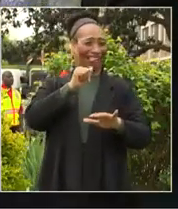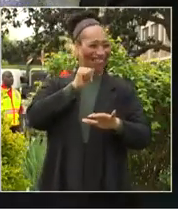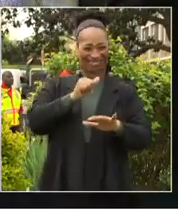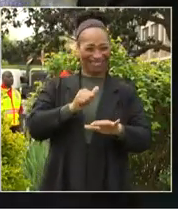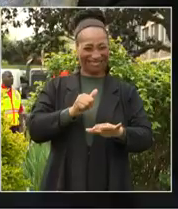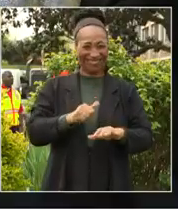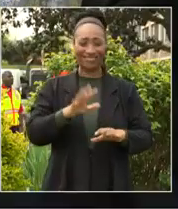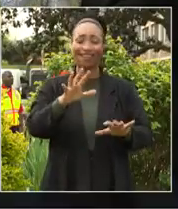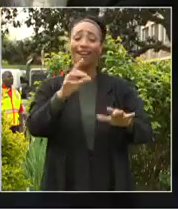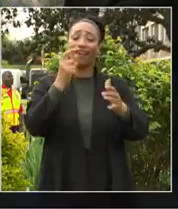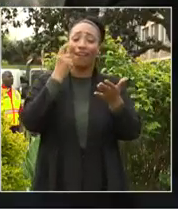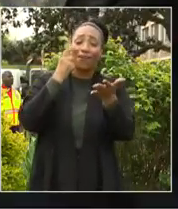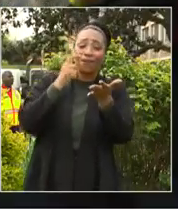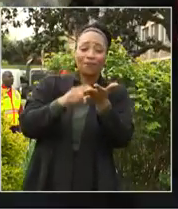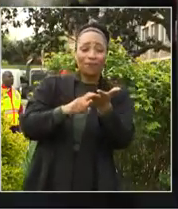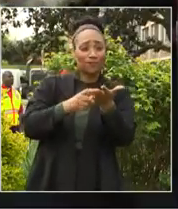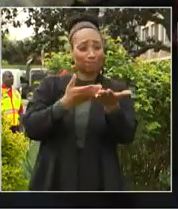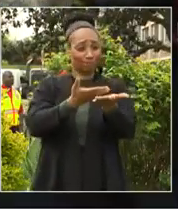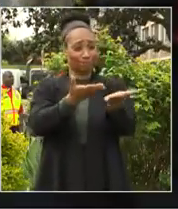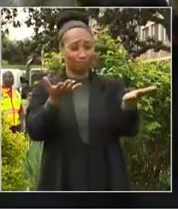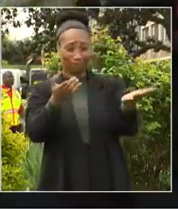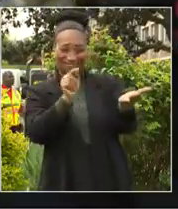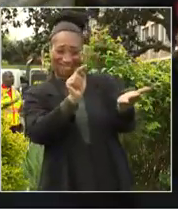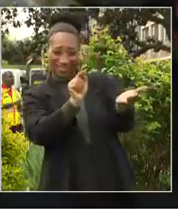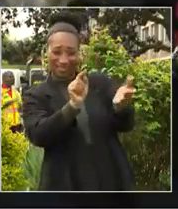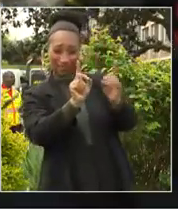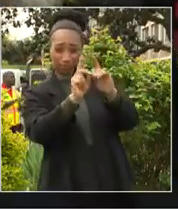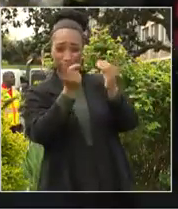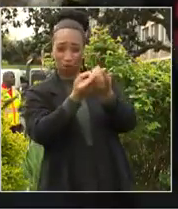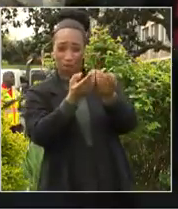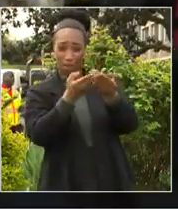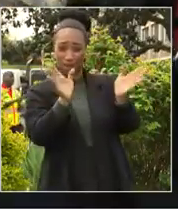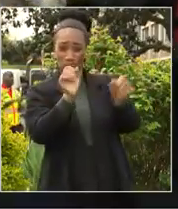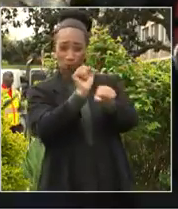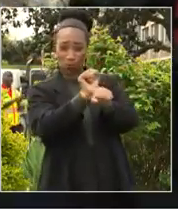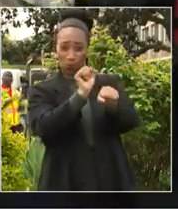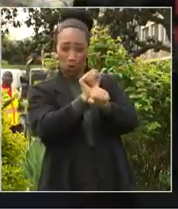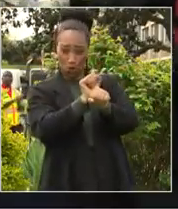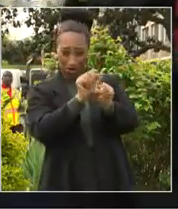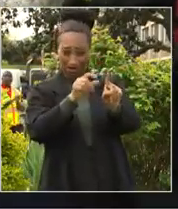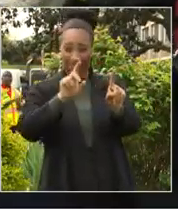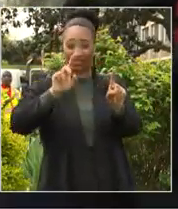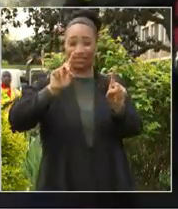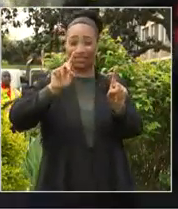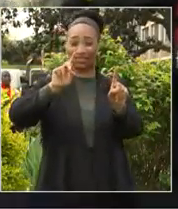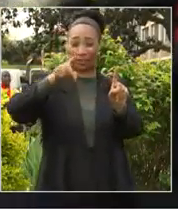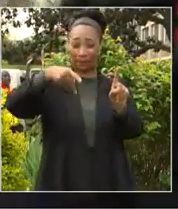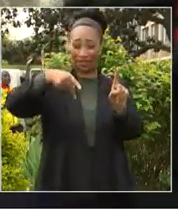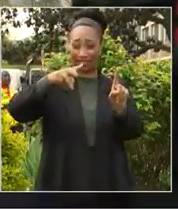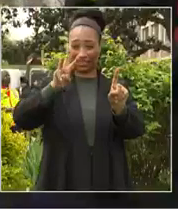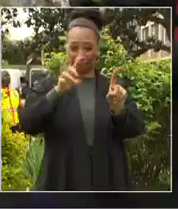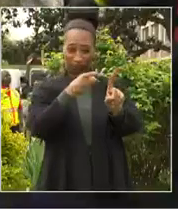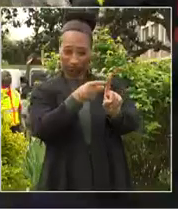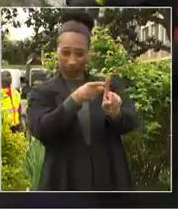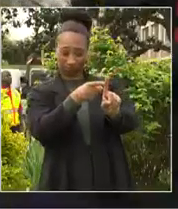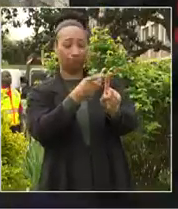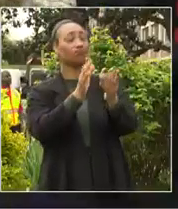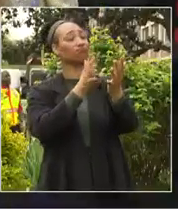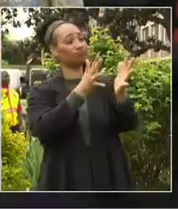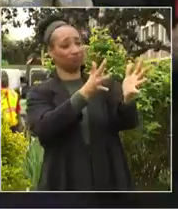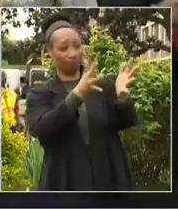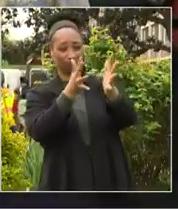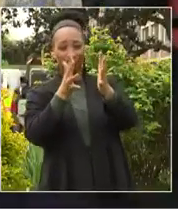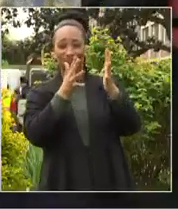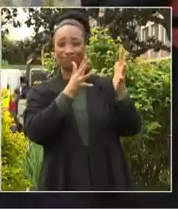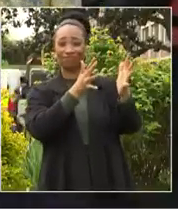DPW team. Let's hear it for the Department of Public Works. I want to recognize Interim